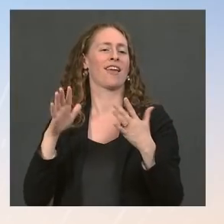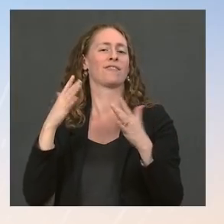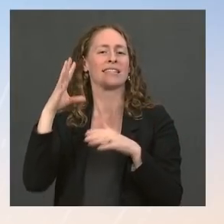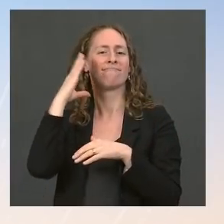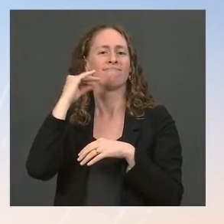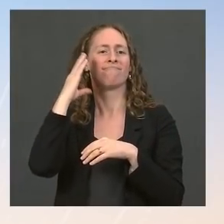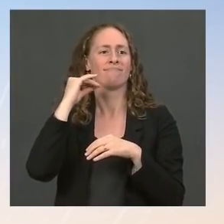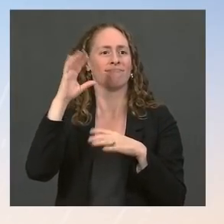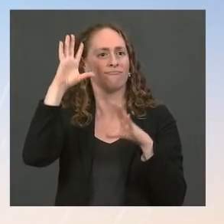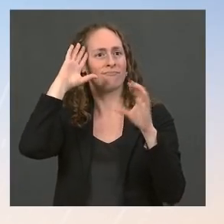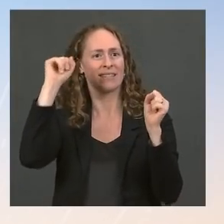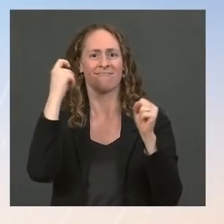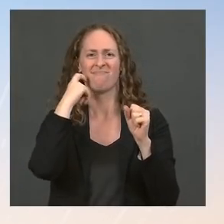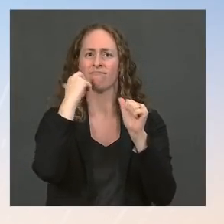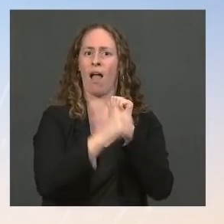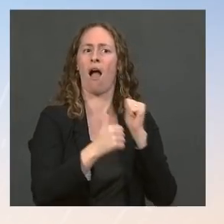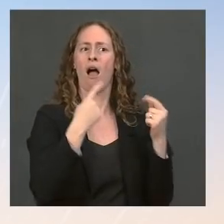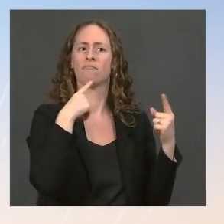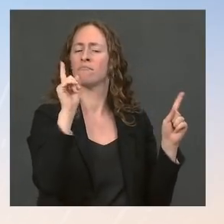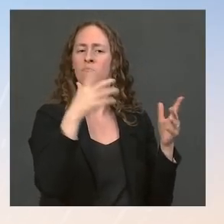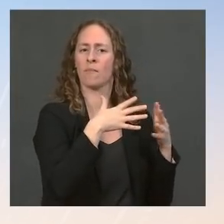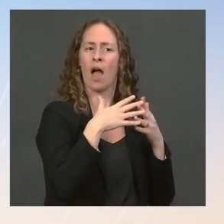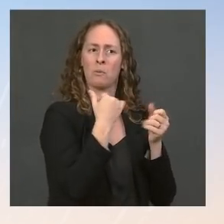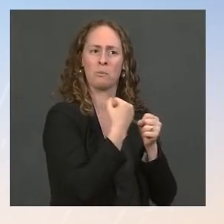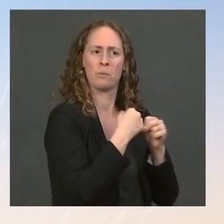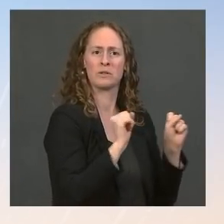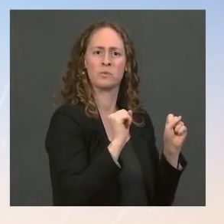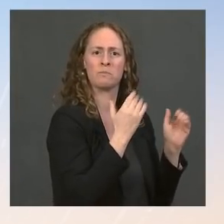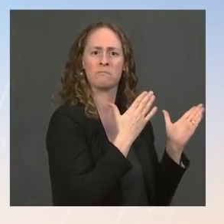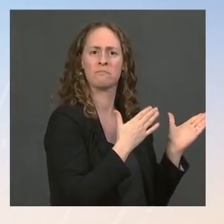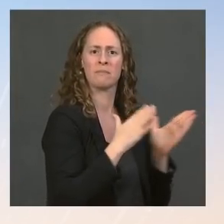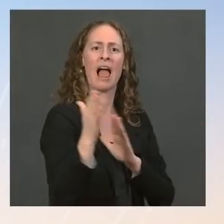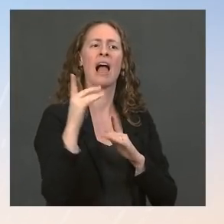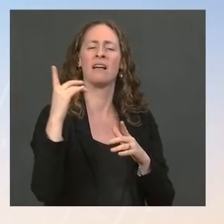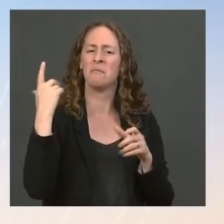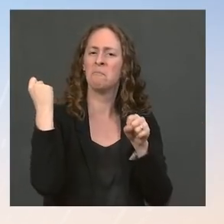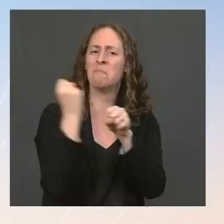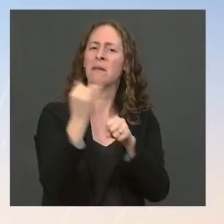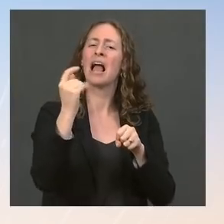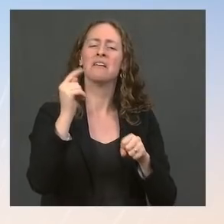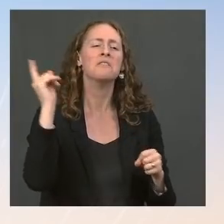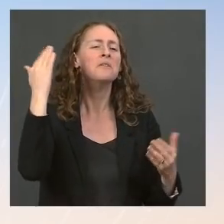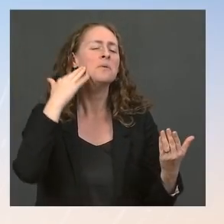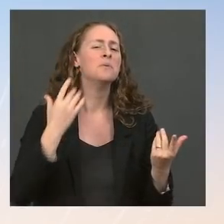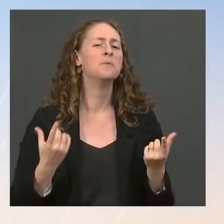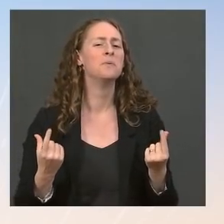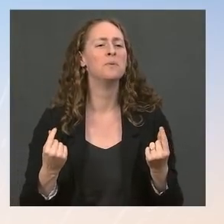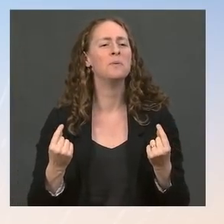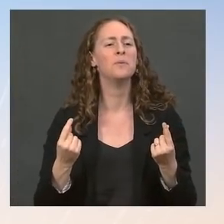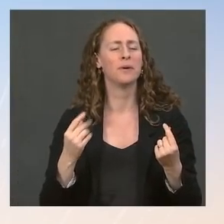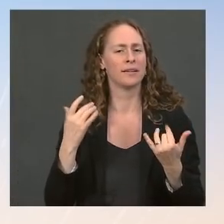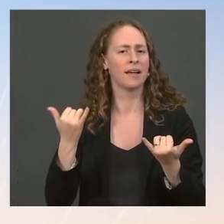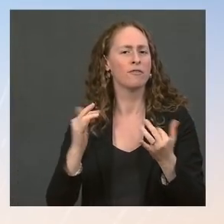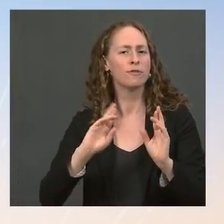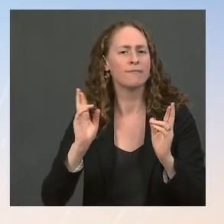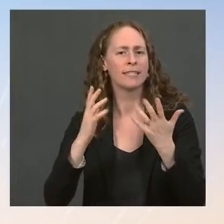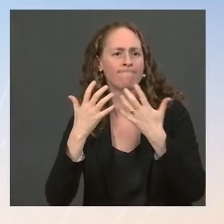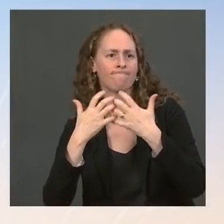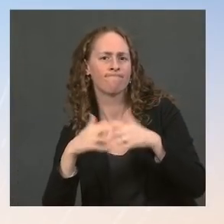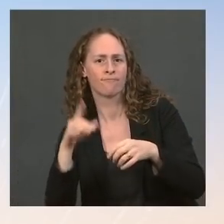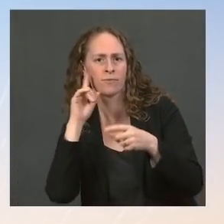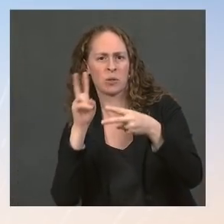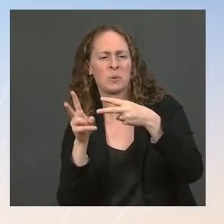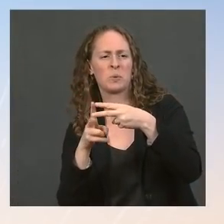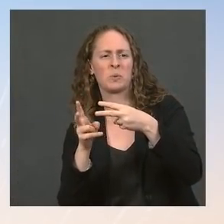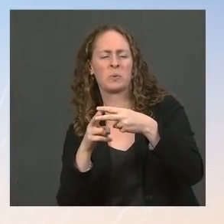Rescue Plan through. We knew that. Especially at this point in the process, and that's what he's spending the majority of his time doing. Also why he pulled down his trip to Chicago